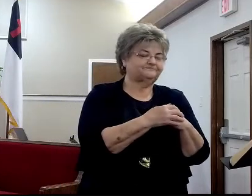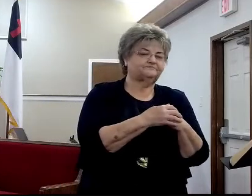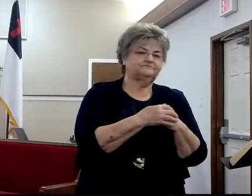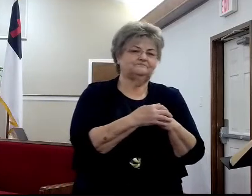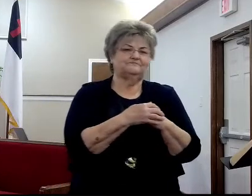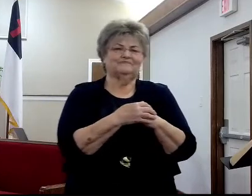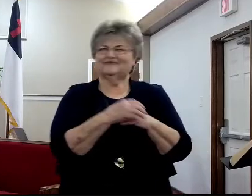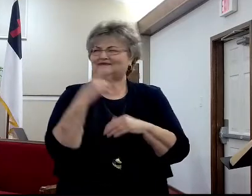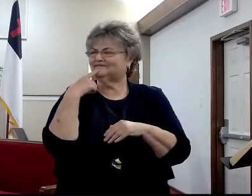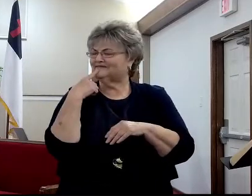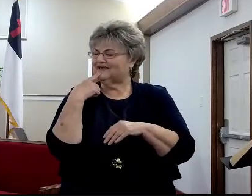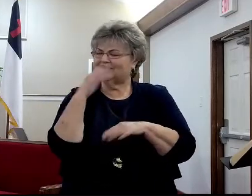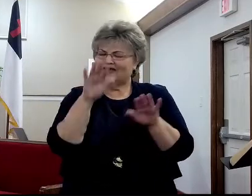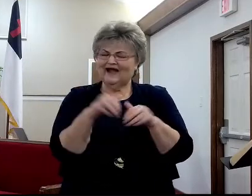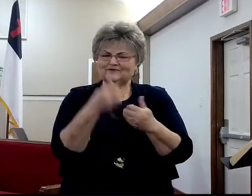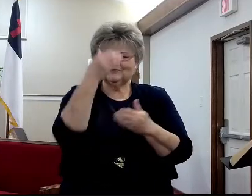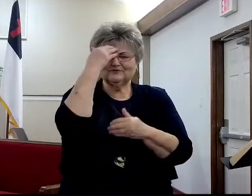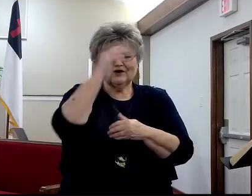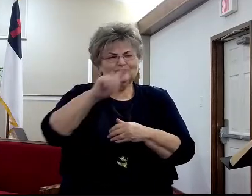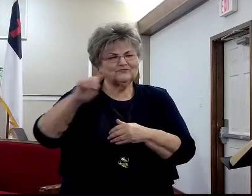you say, how do you know, that they came back,